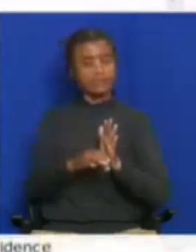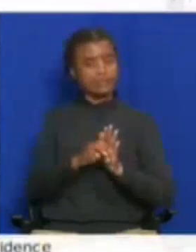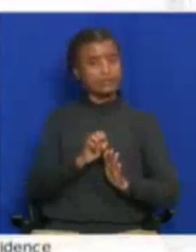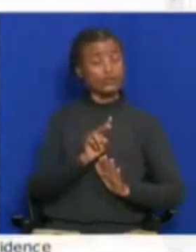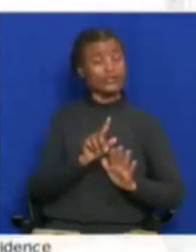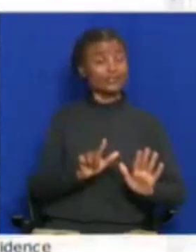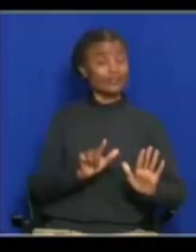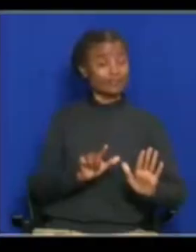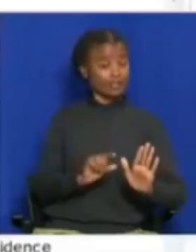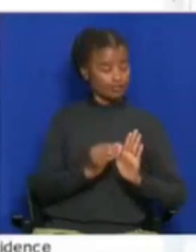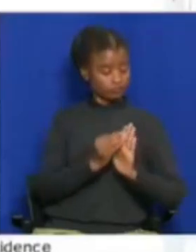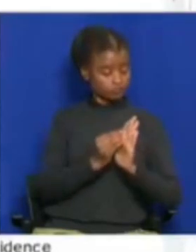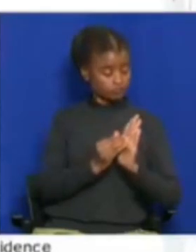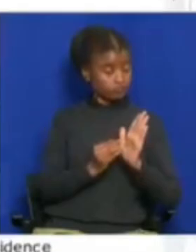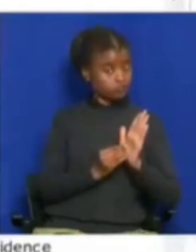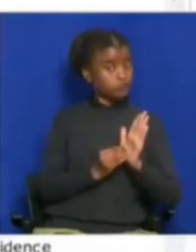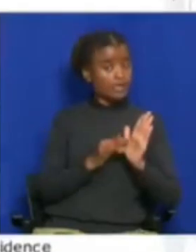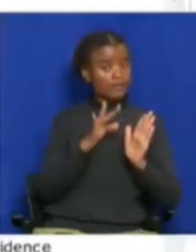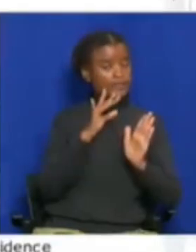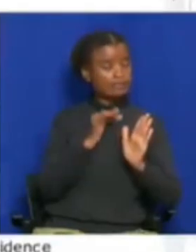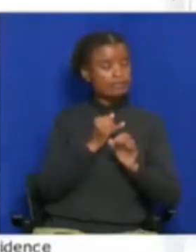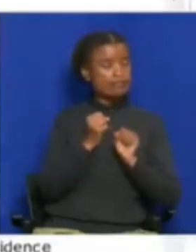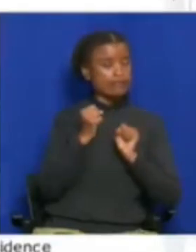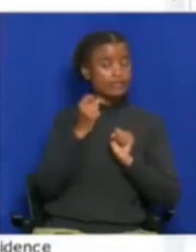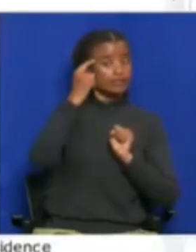equation whatsoever. Is that so?